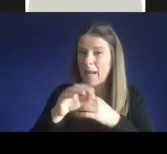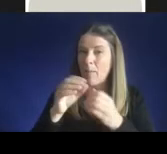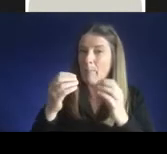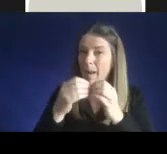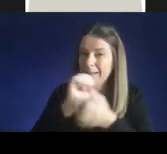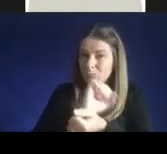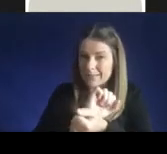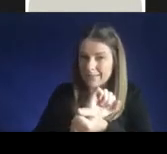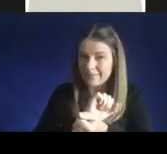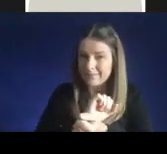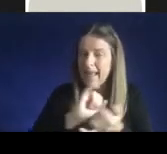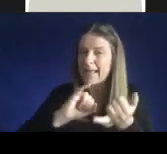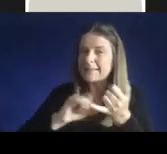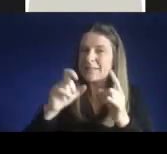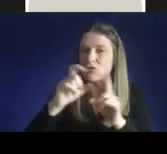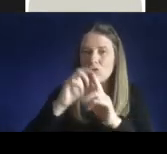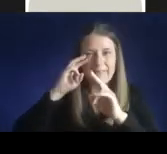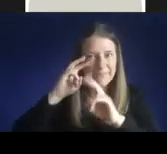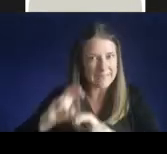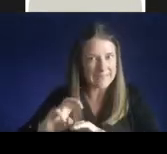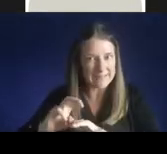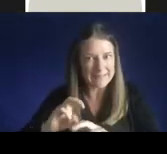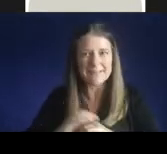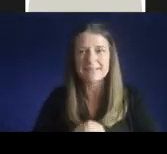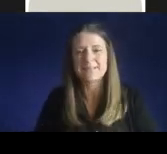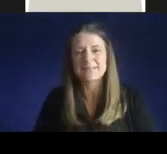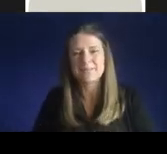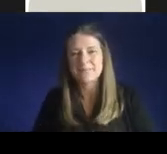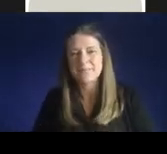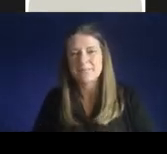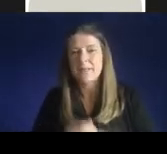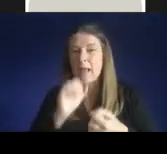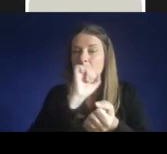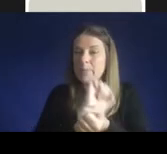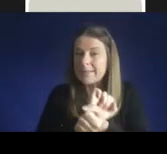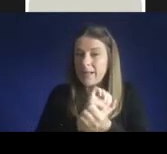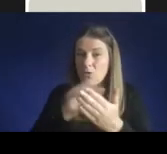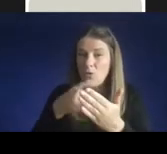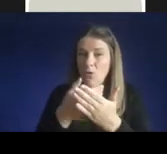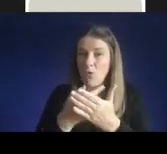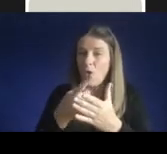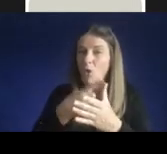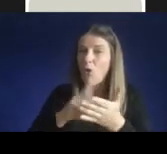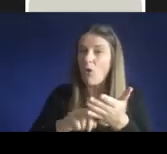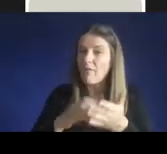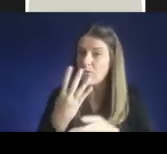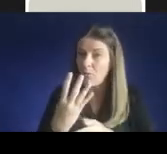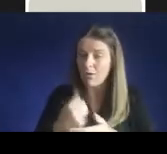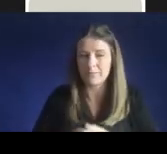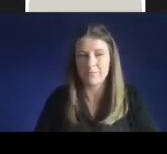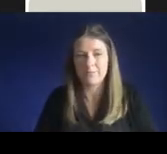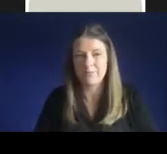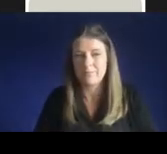Stacey Dooley Investigates, Locked Up with the Lifers. Prison, on All Four.